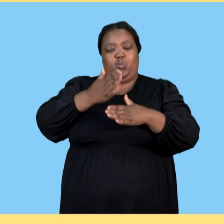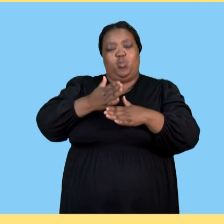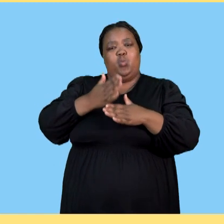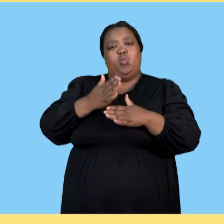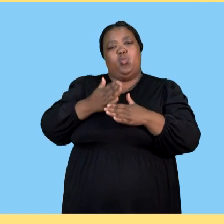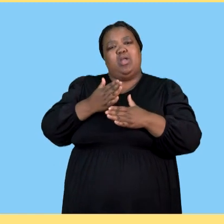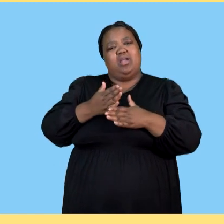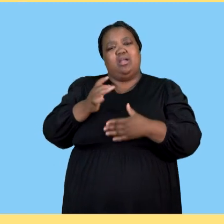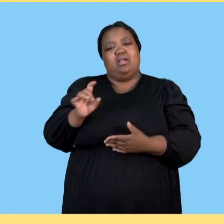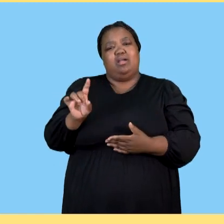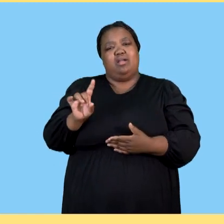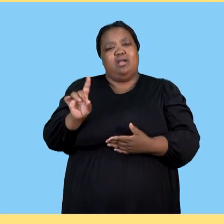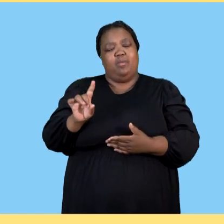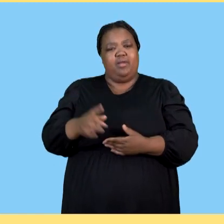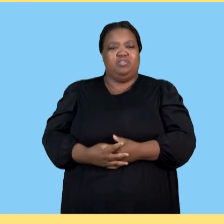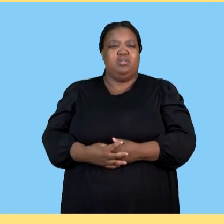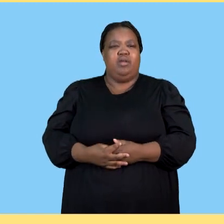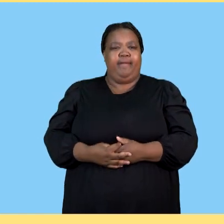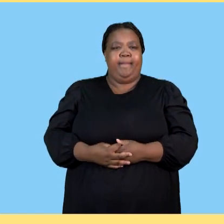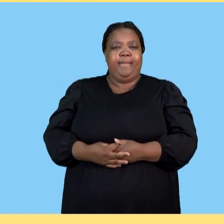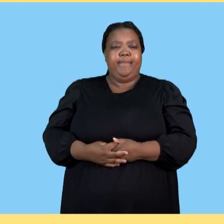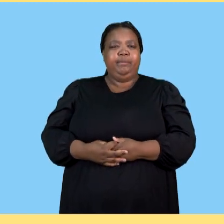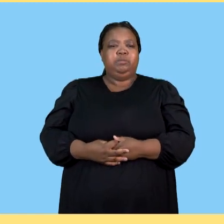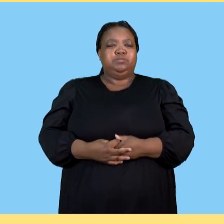for the week. Let's begin.